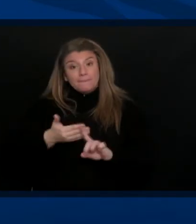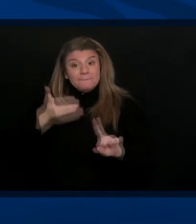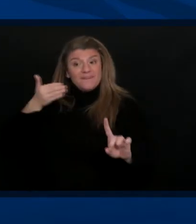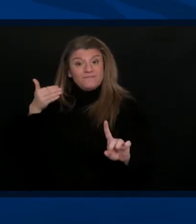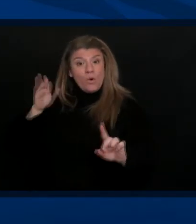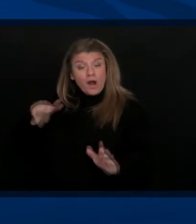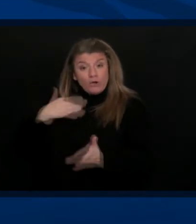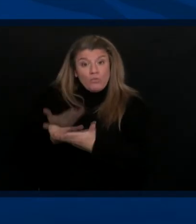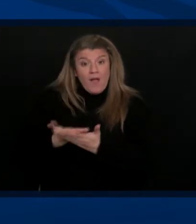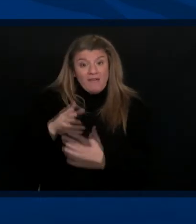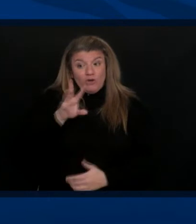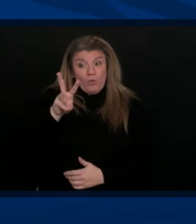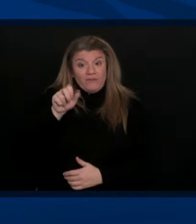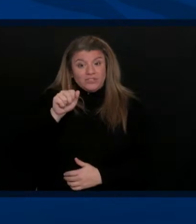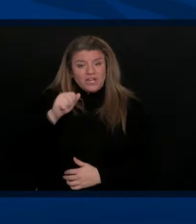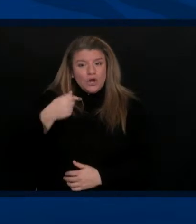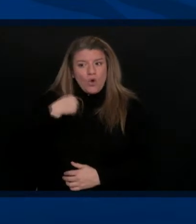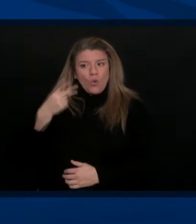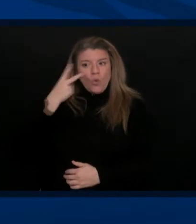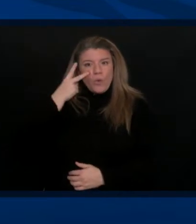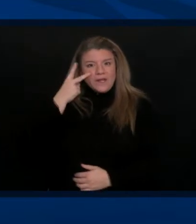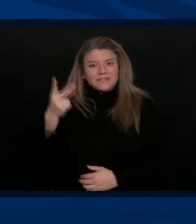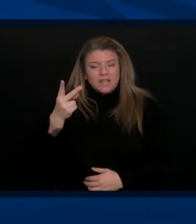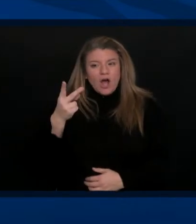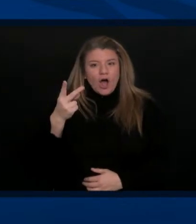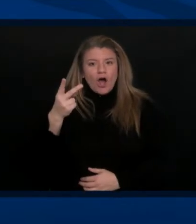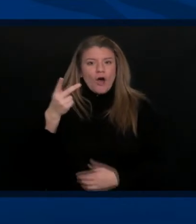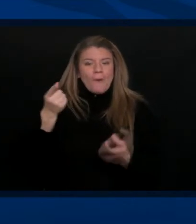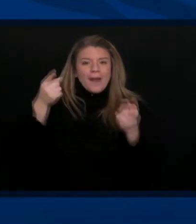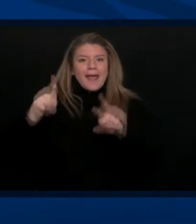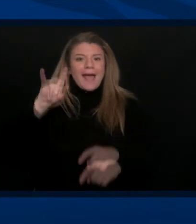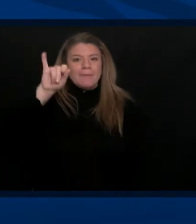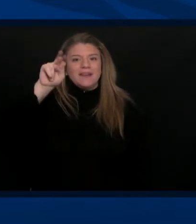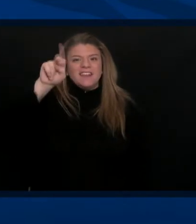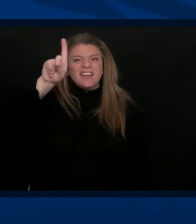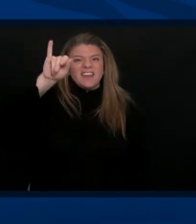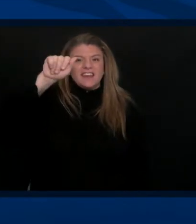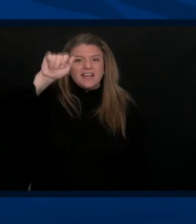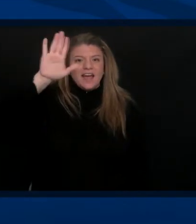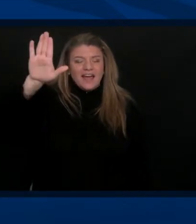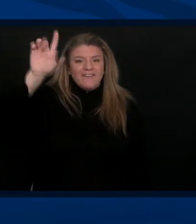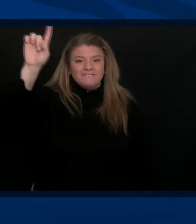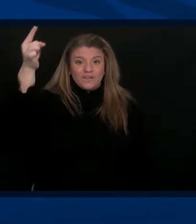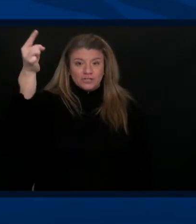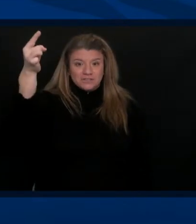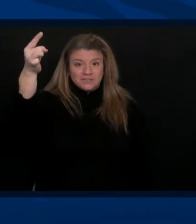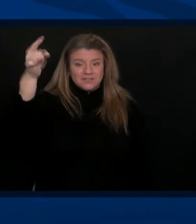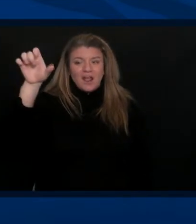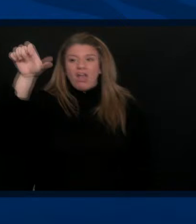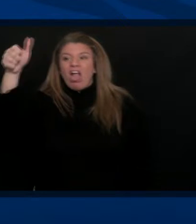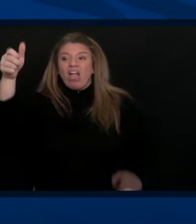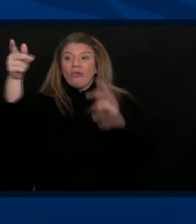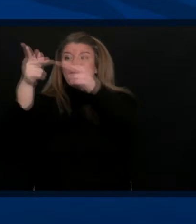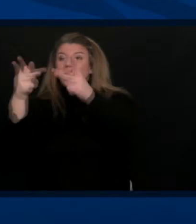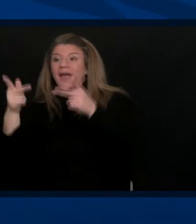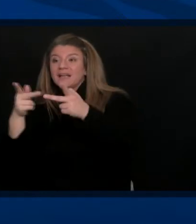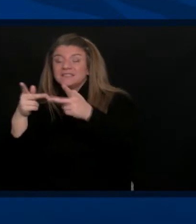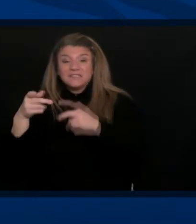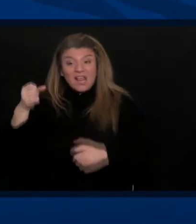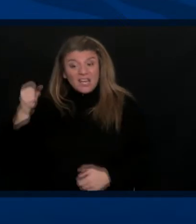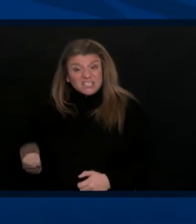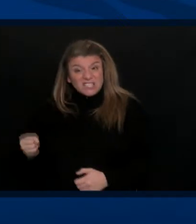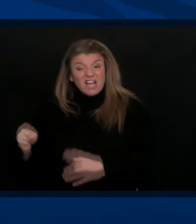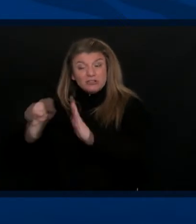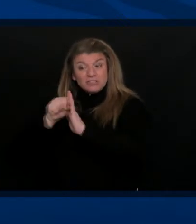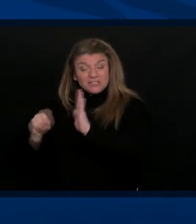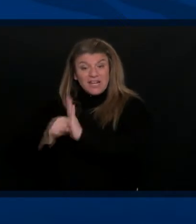West Virginia, we saw how it played out in India, other countries, and in the southern states